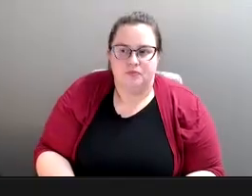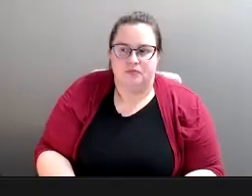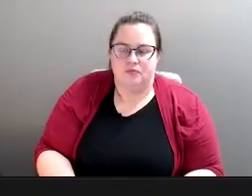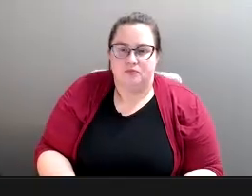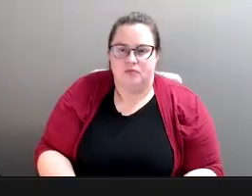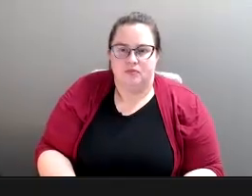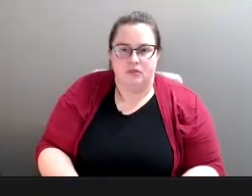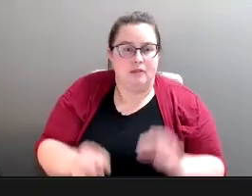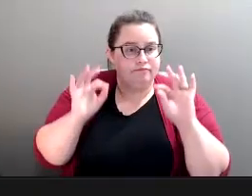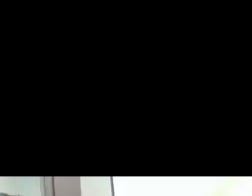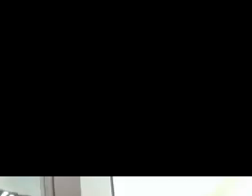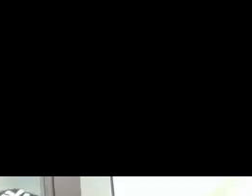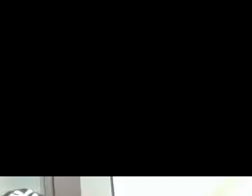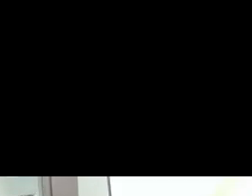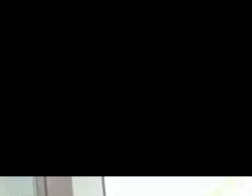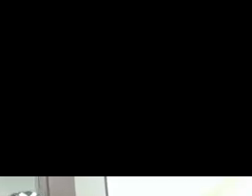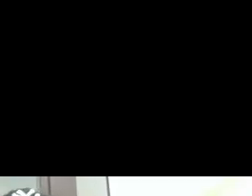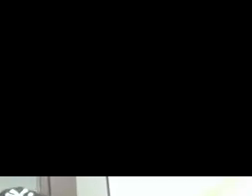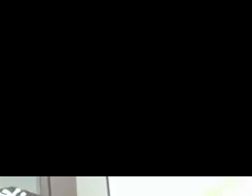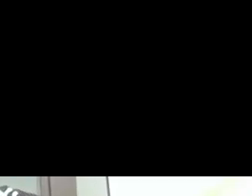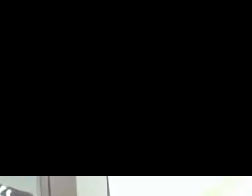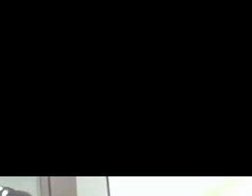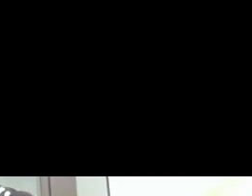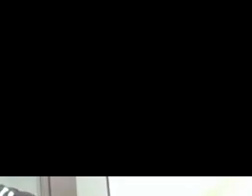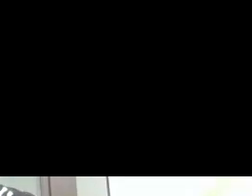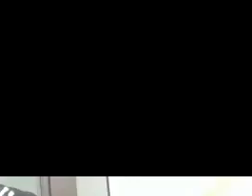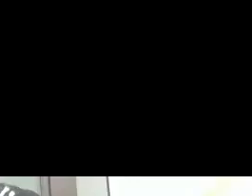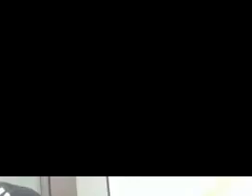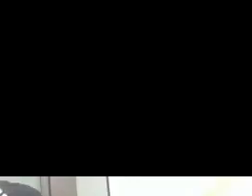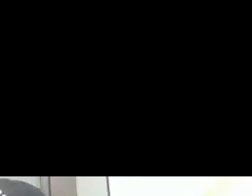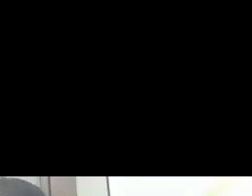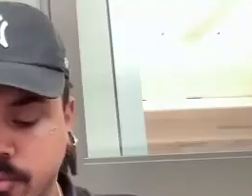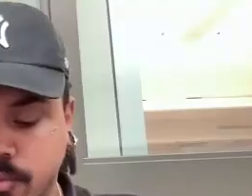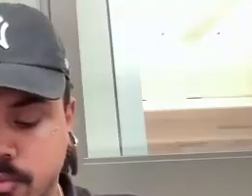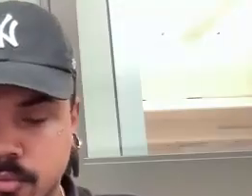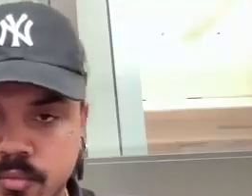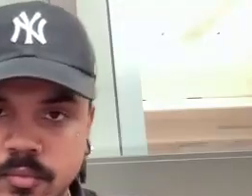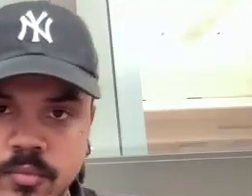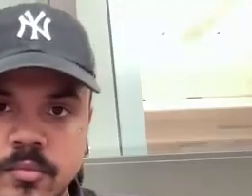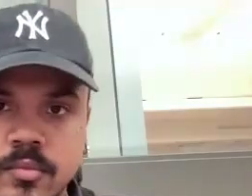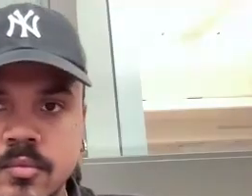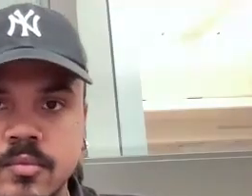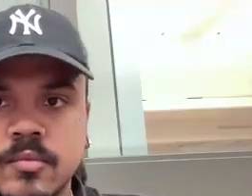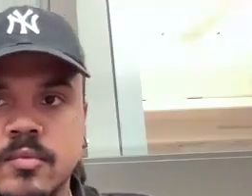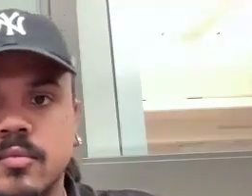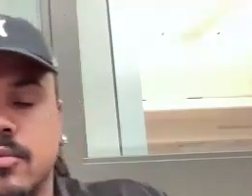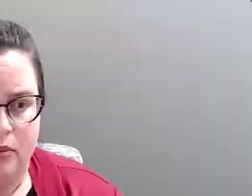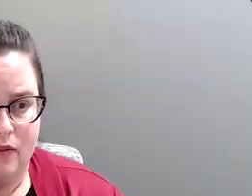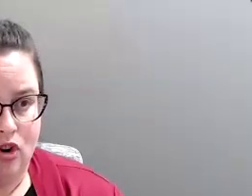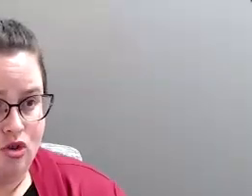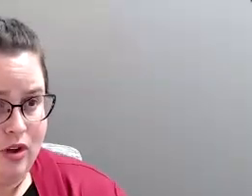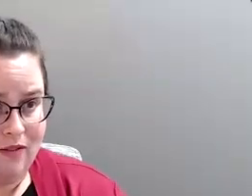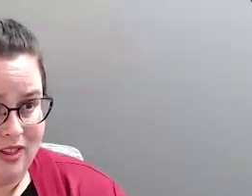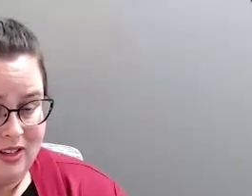welcome to chime in or you're welcome to make sure, by the way, I think Susie told me to get credit for this. If